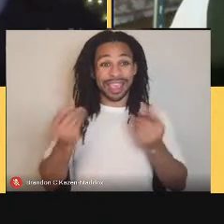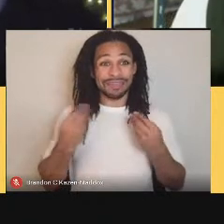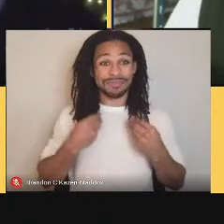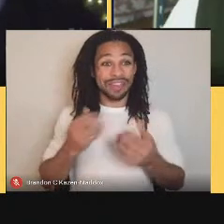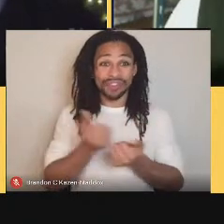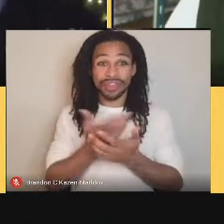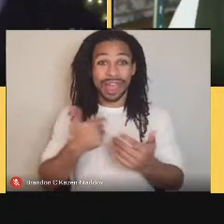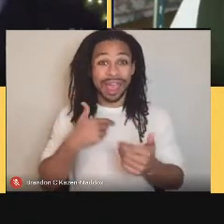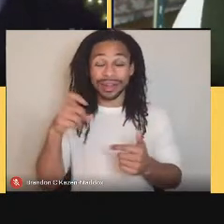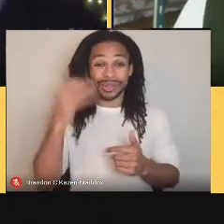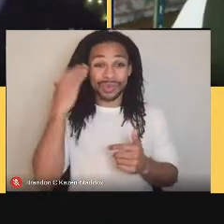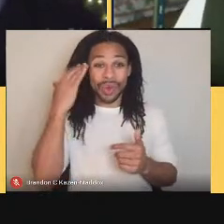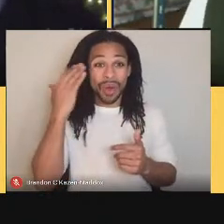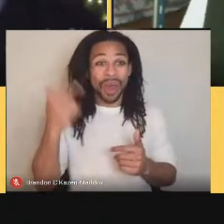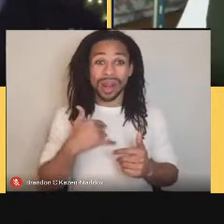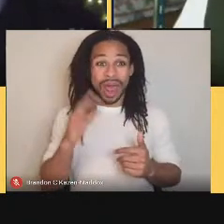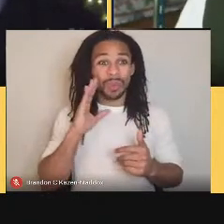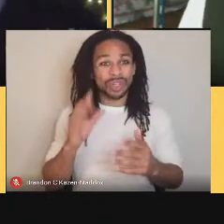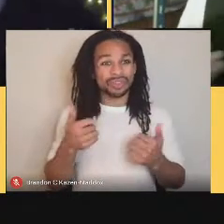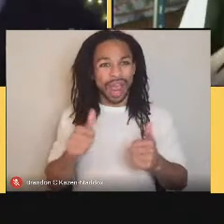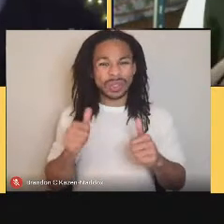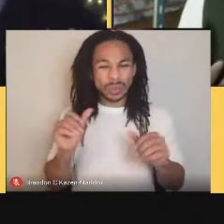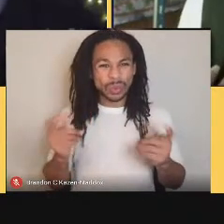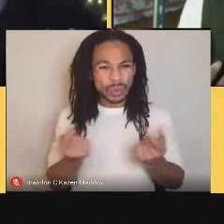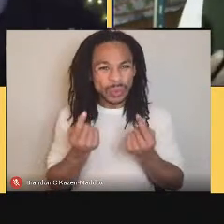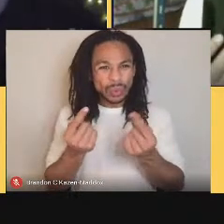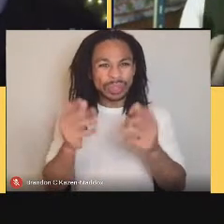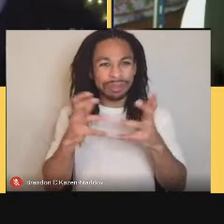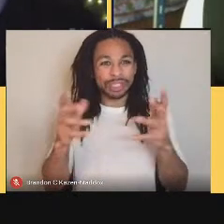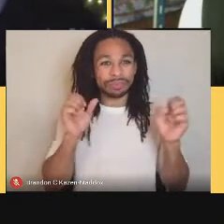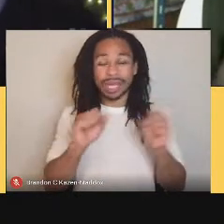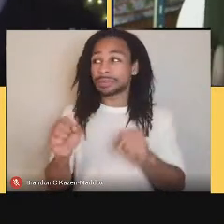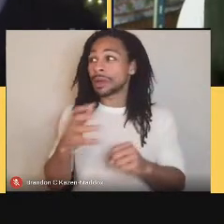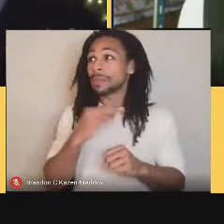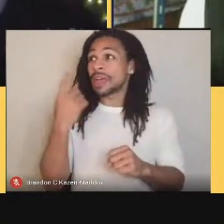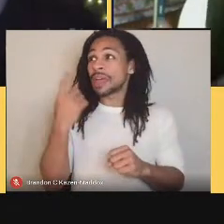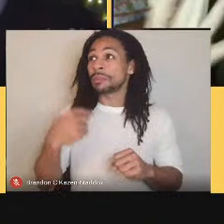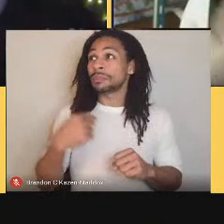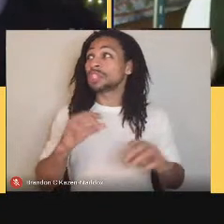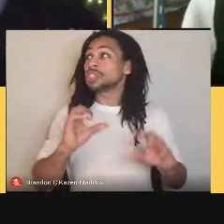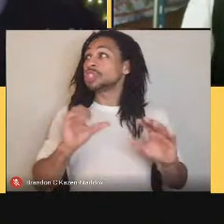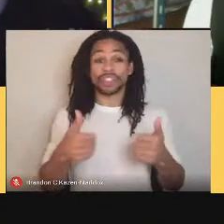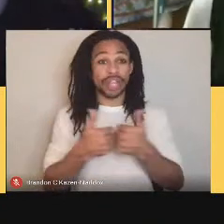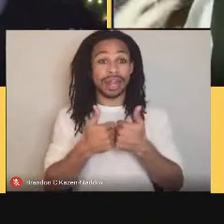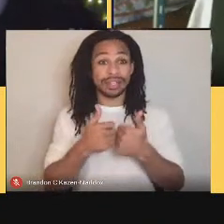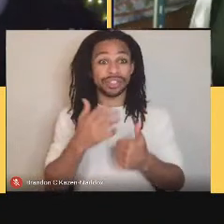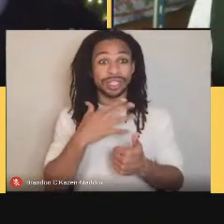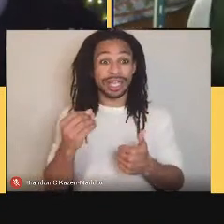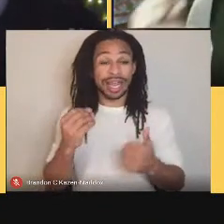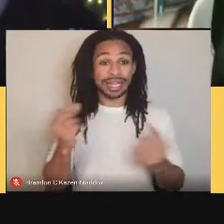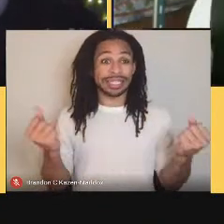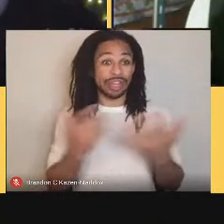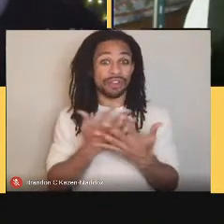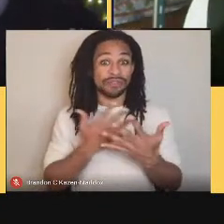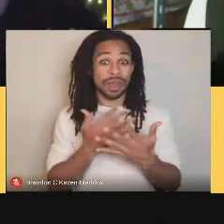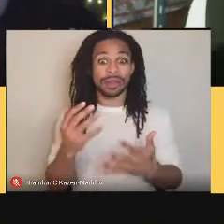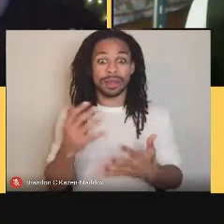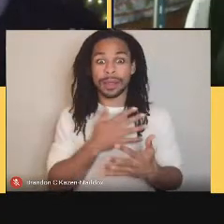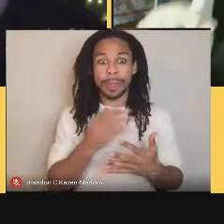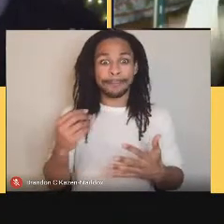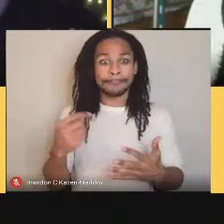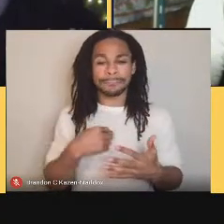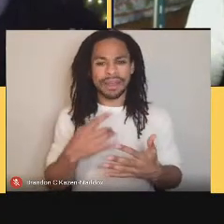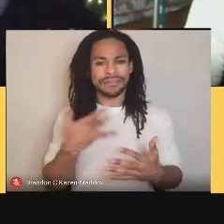go on and try to do this. And it still was, you know, for me, it was challenging. It was terrifying because I sent it off and all I care about was, I hope this